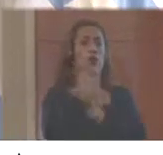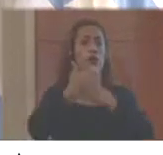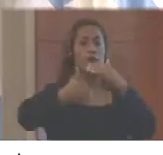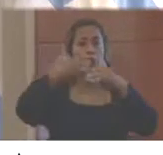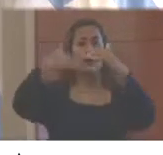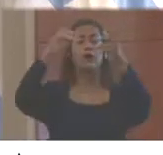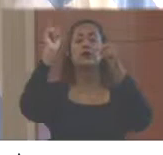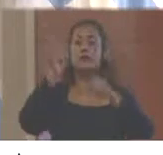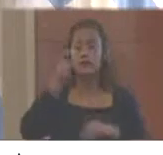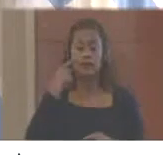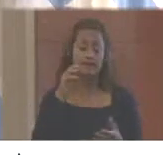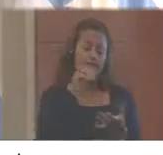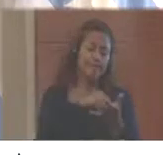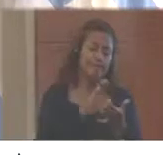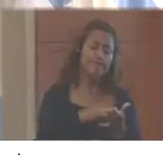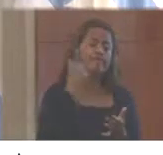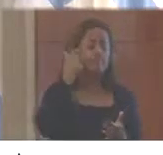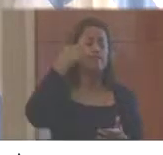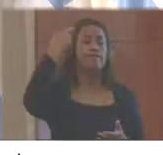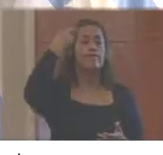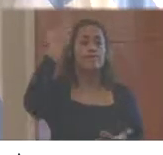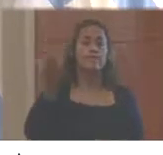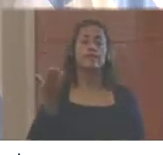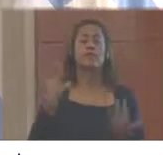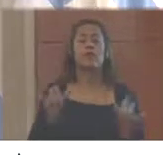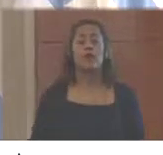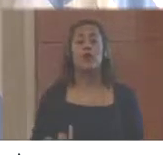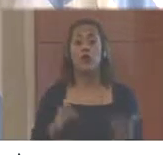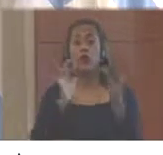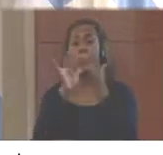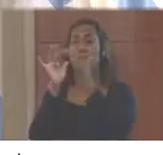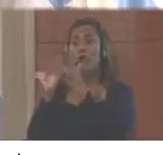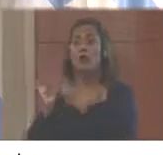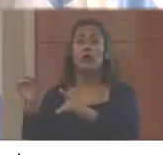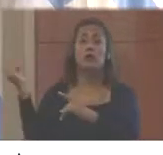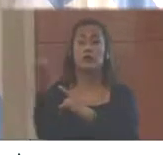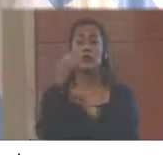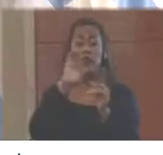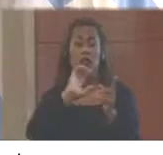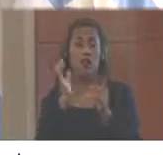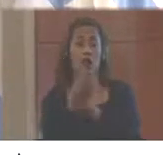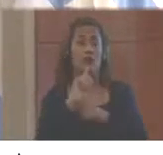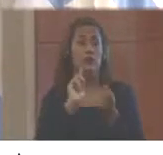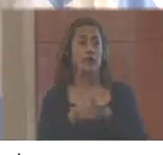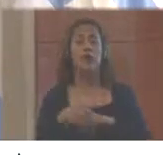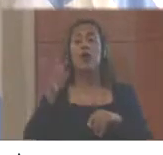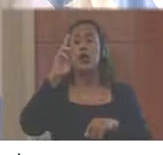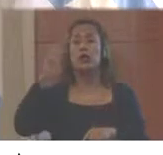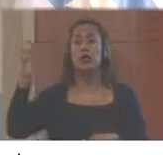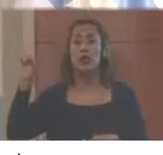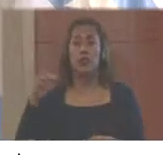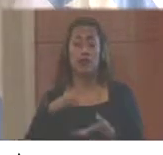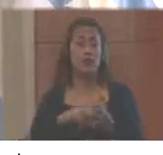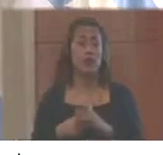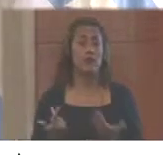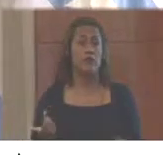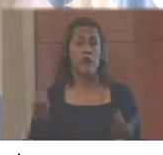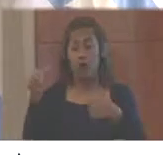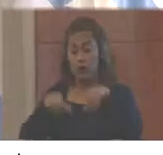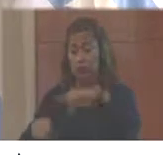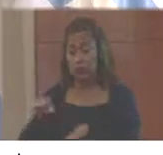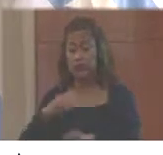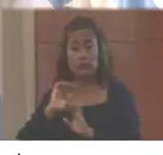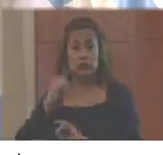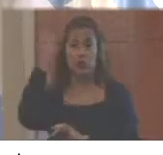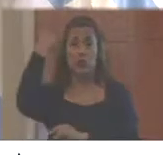link between climate change and DRR is not an academic issue for Jamaica or other SIDS. We recognize that certain climate